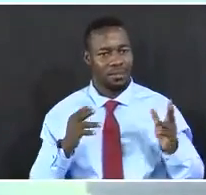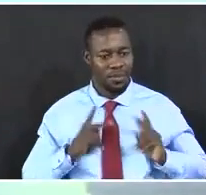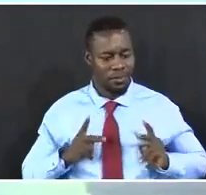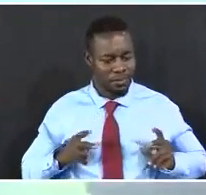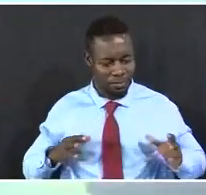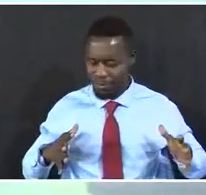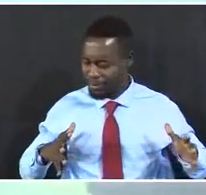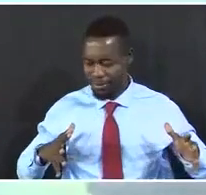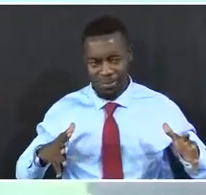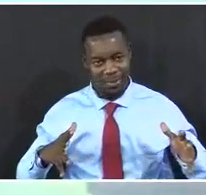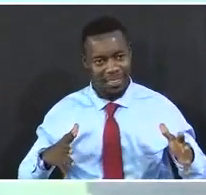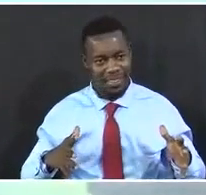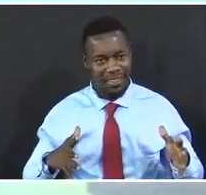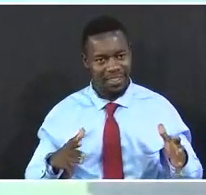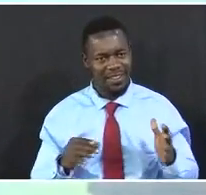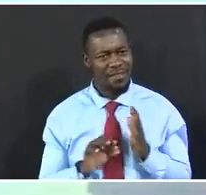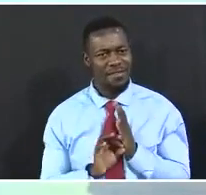god.